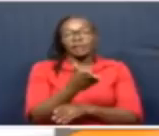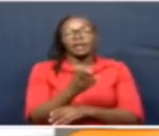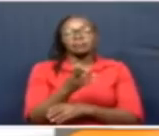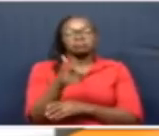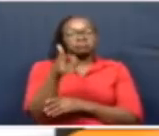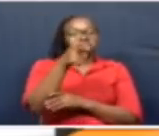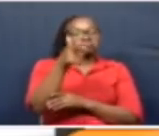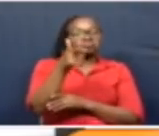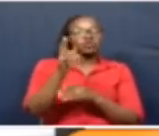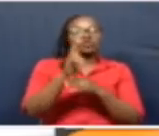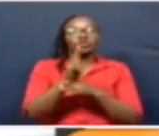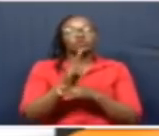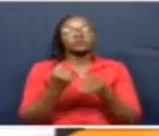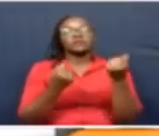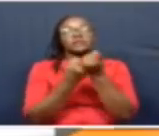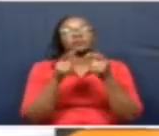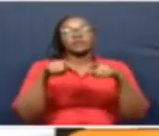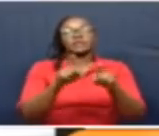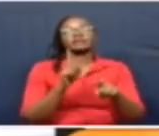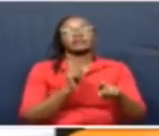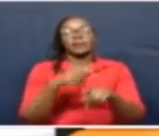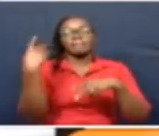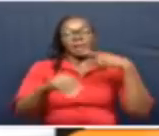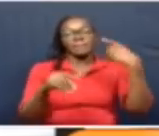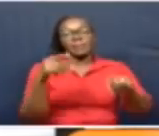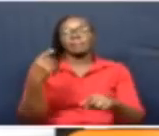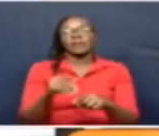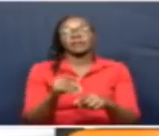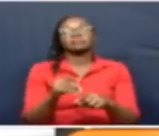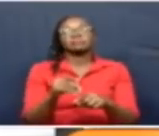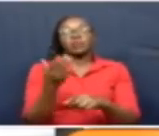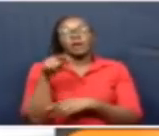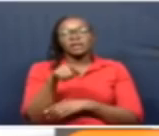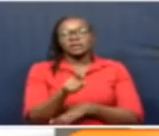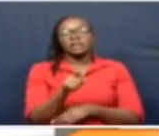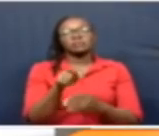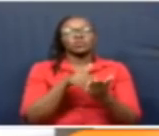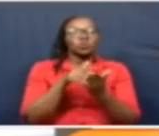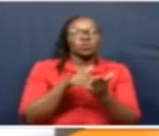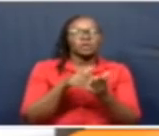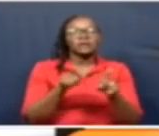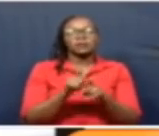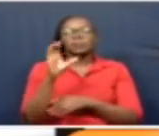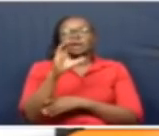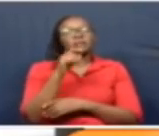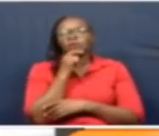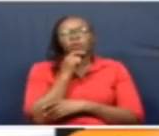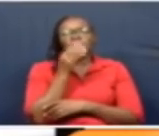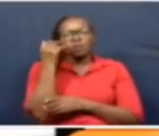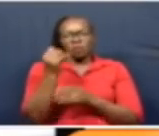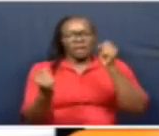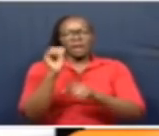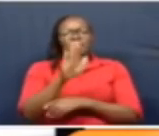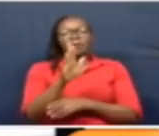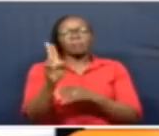police officer to support himself during the assault being on the receiving end as a client wondered why his car was being used